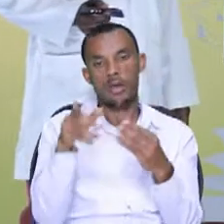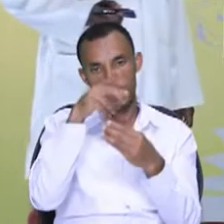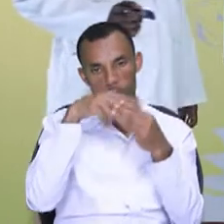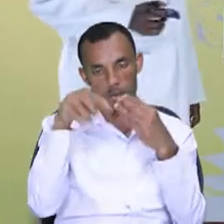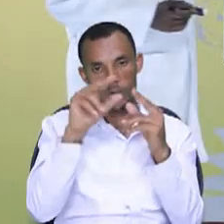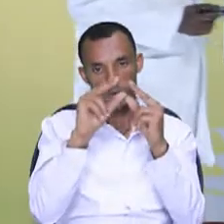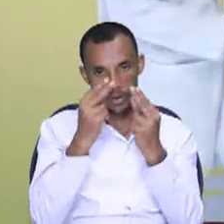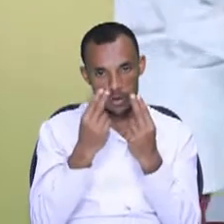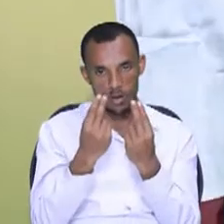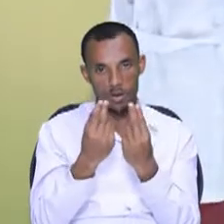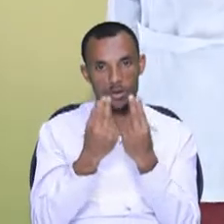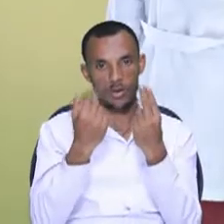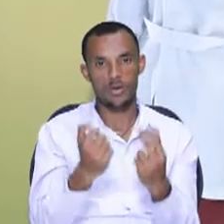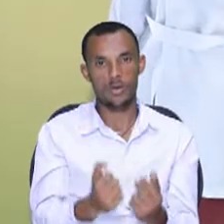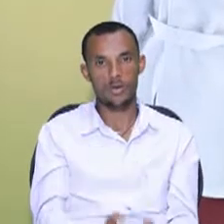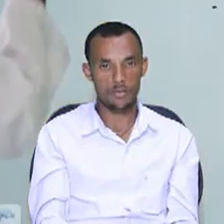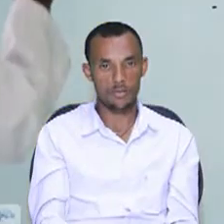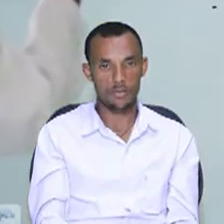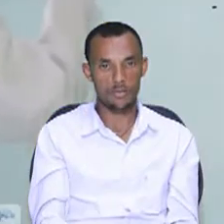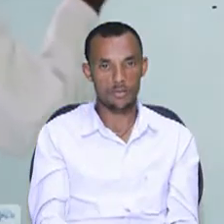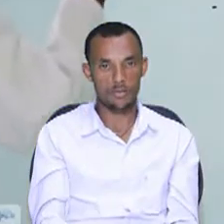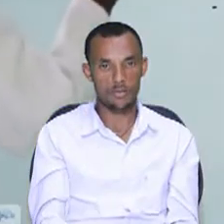groups. Groups.